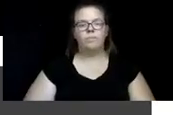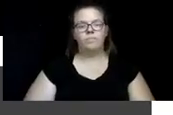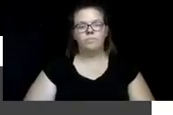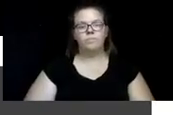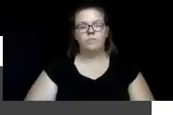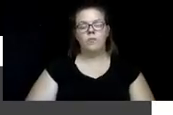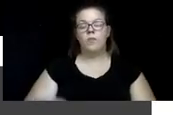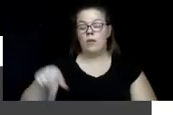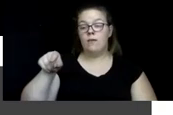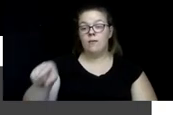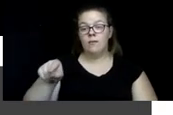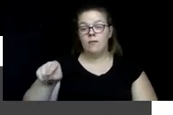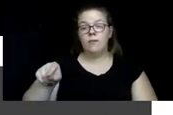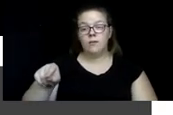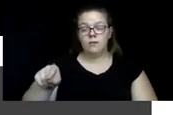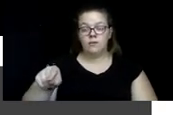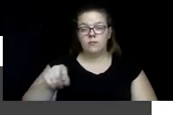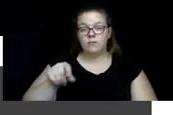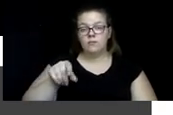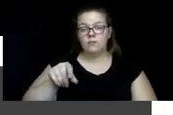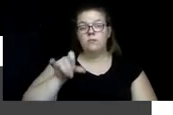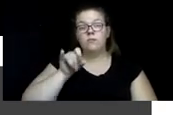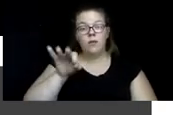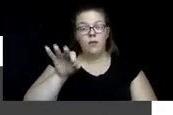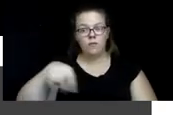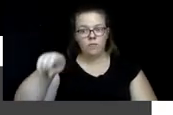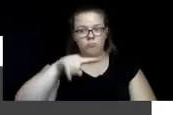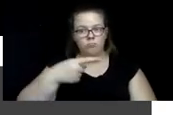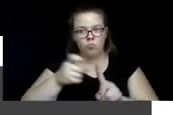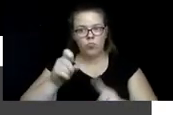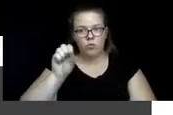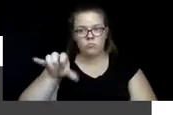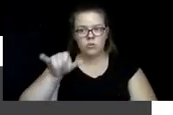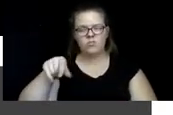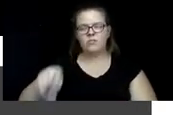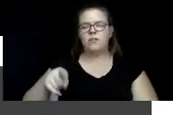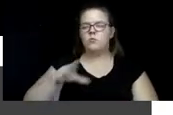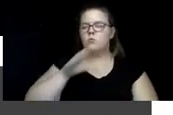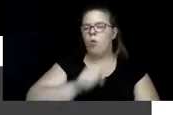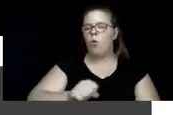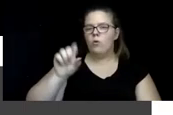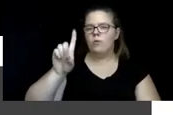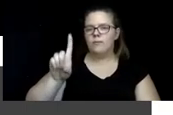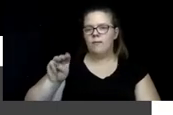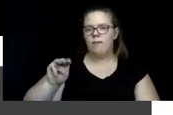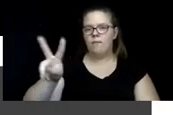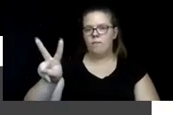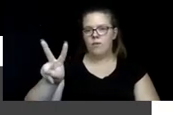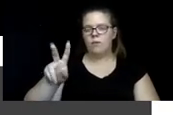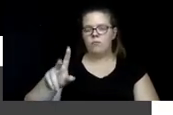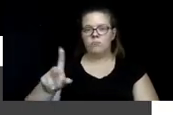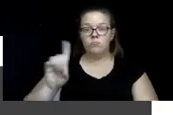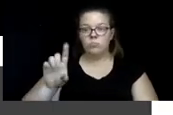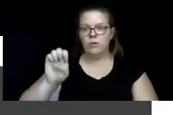This is if anybody's from Syracuse, this is where the old DMV used to be, down on Erie Boulevard. It's across